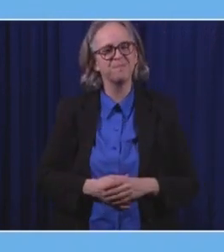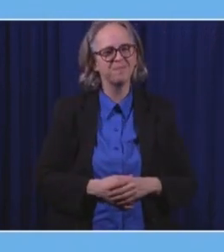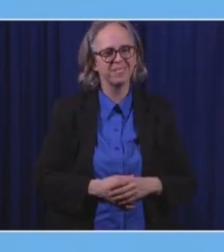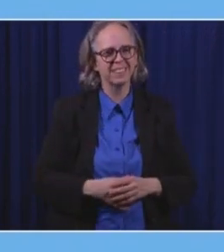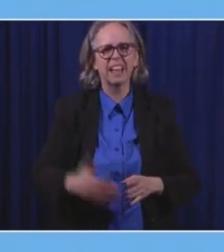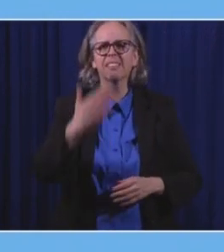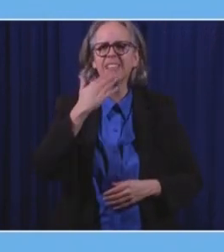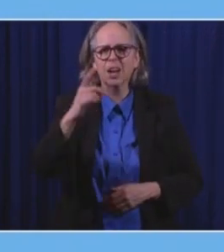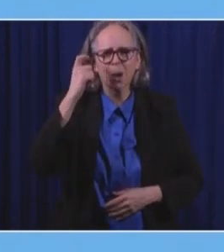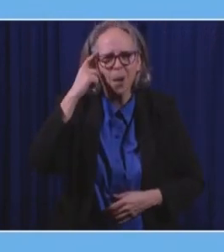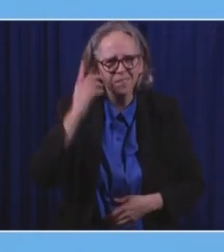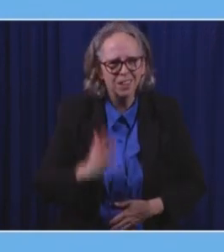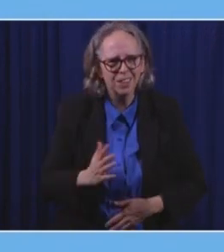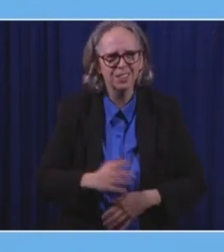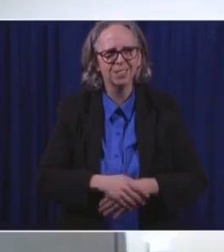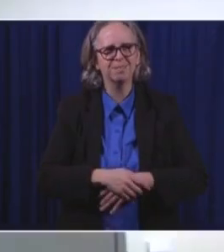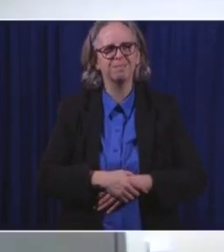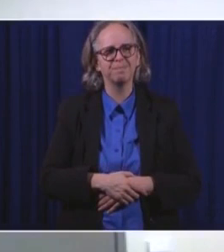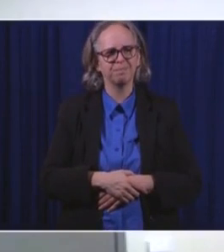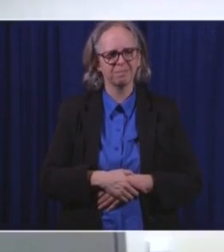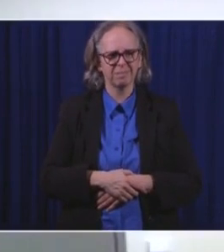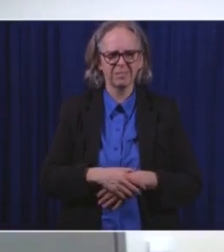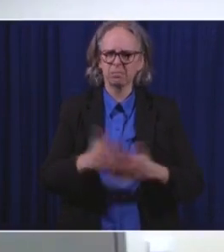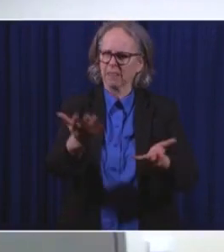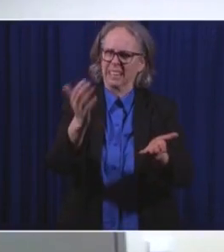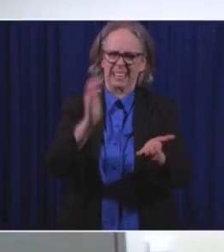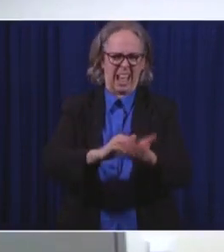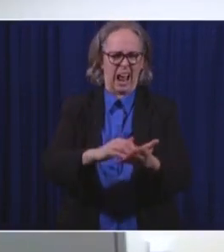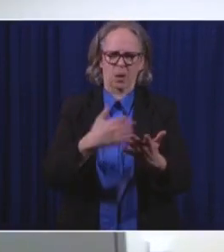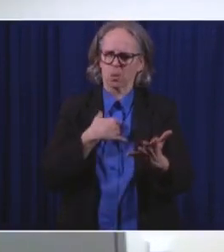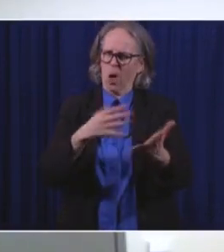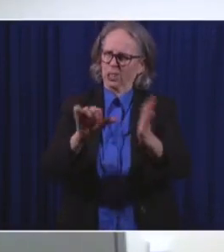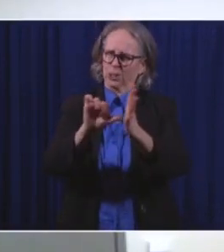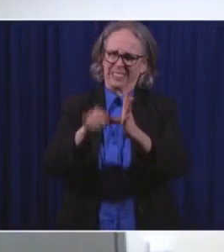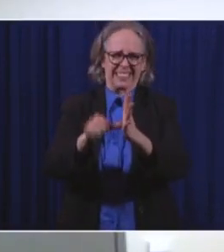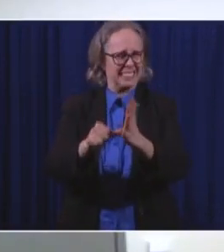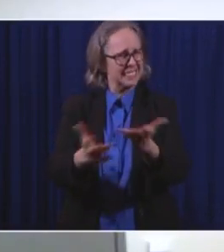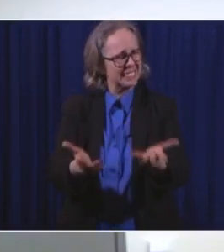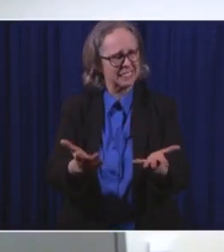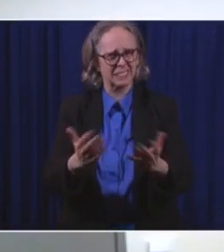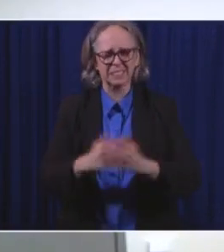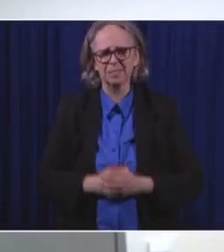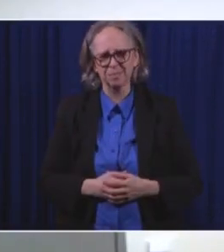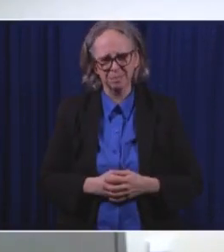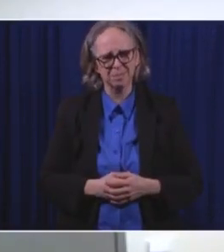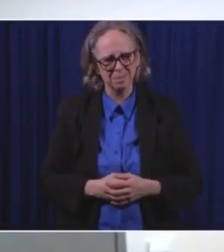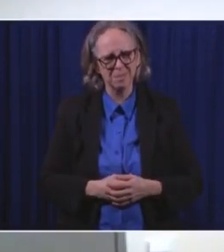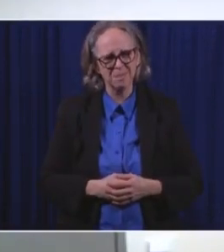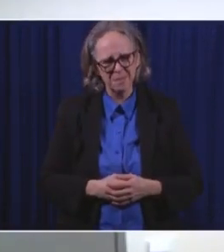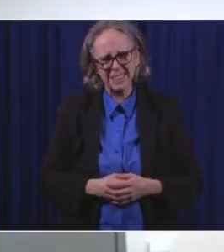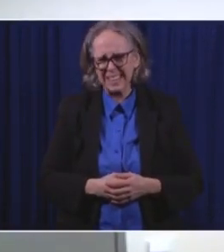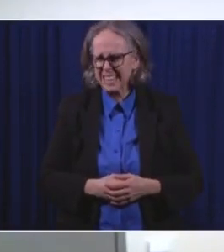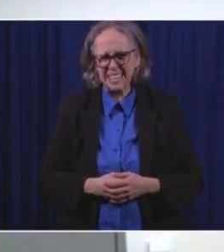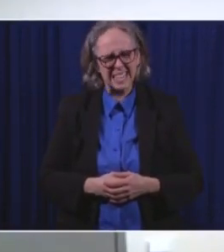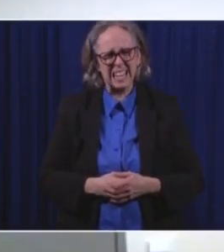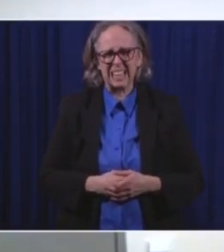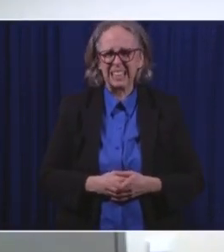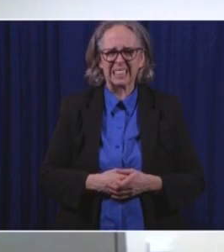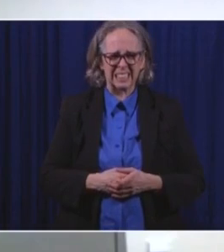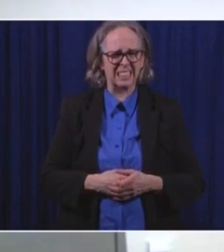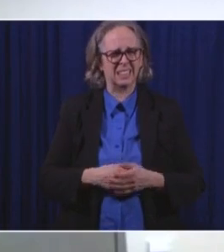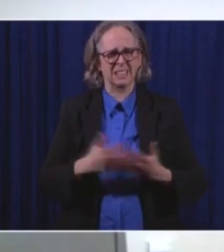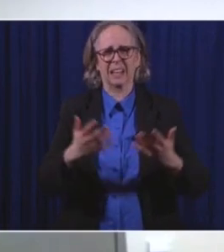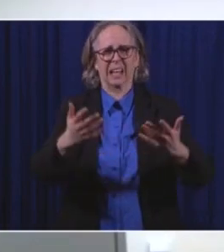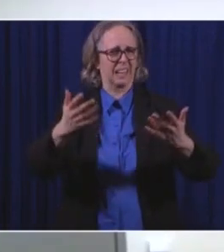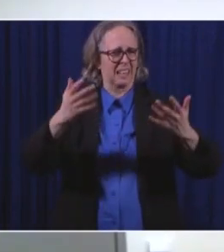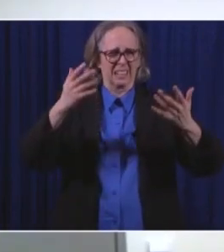Governor. I would just again send out a plea to all Ohioans to please celebrate